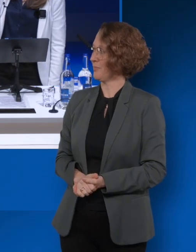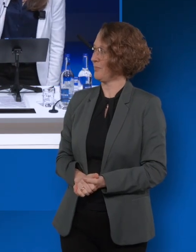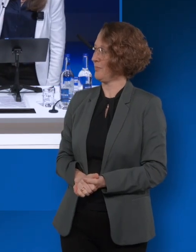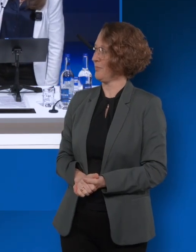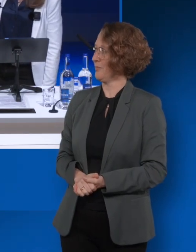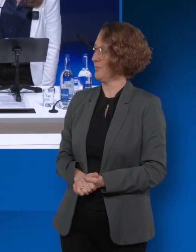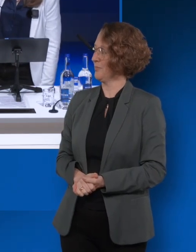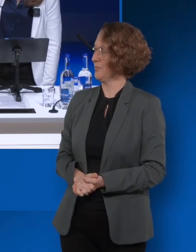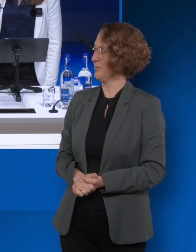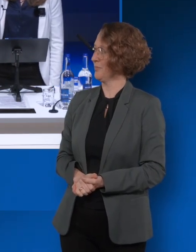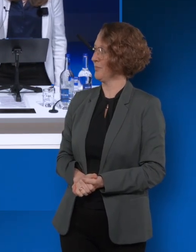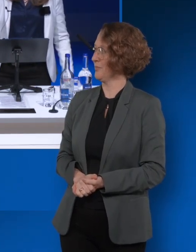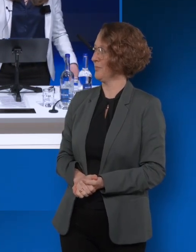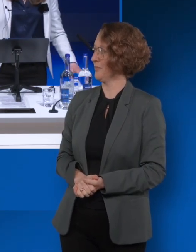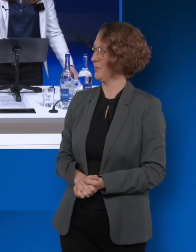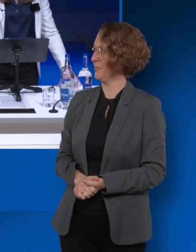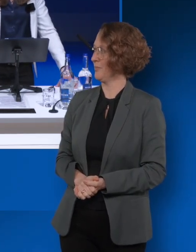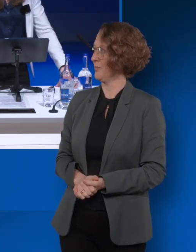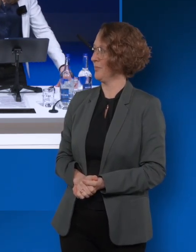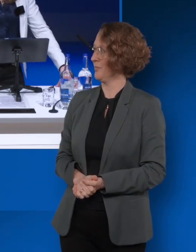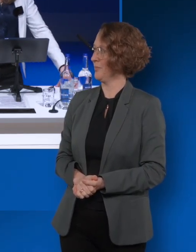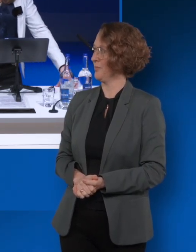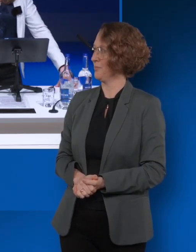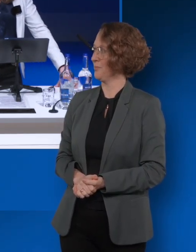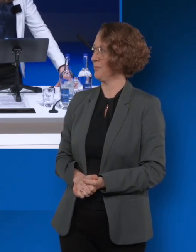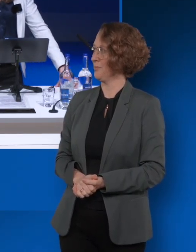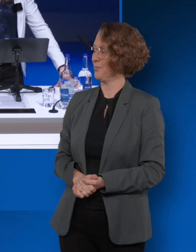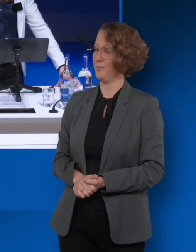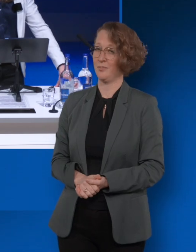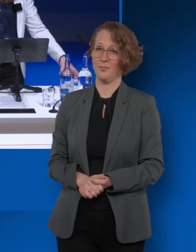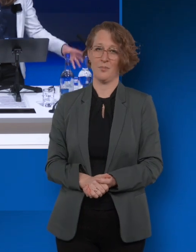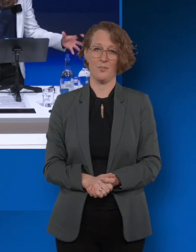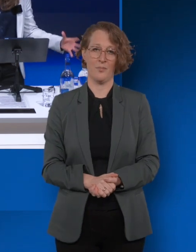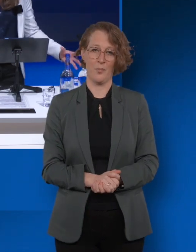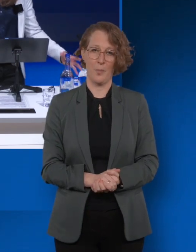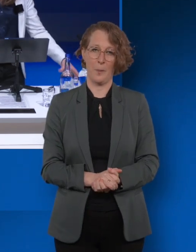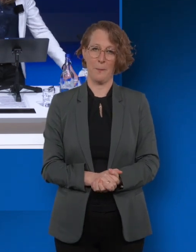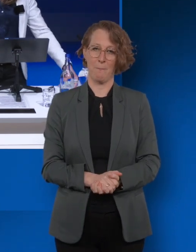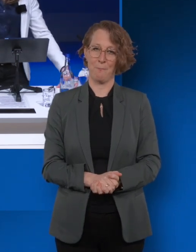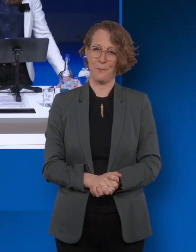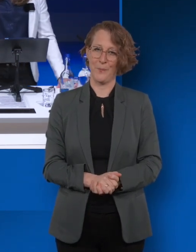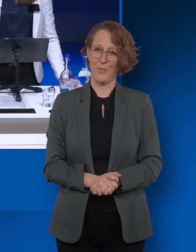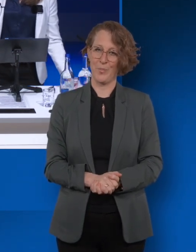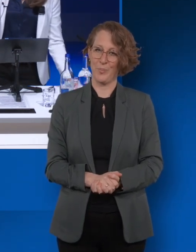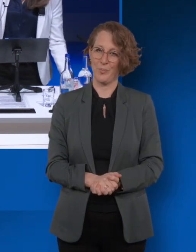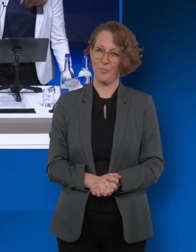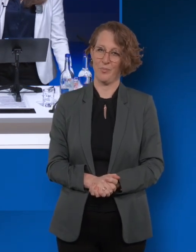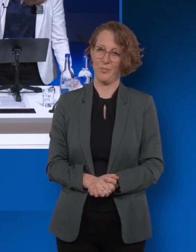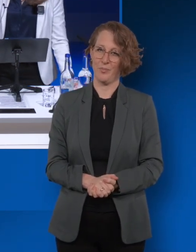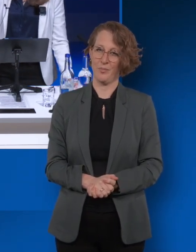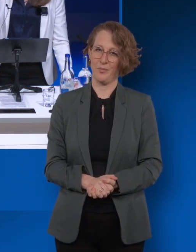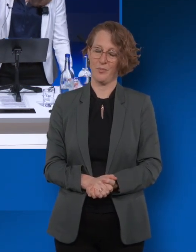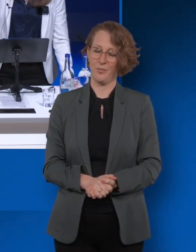of degree and not of kind. And that there is no fundamental difference